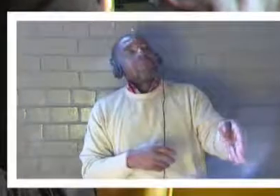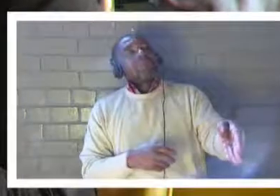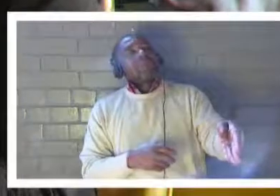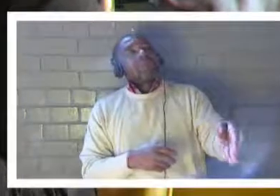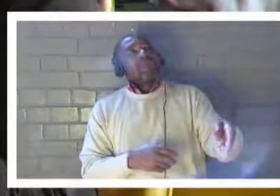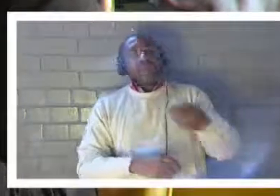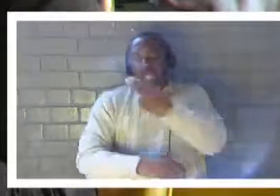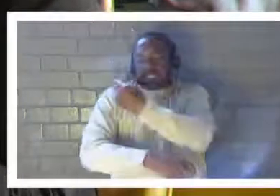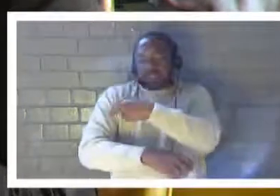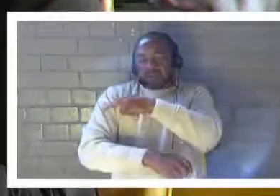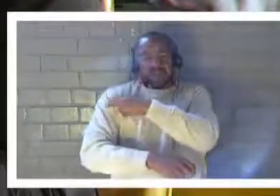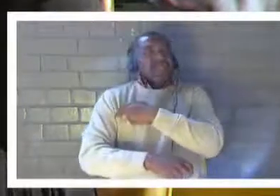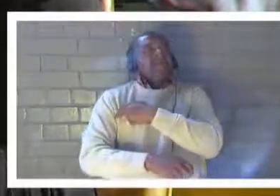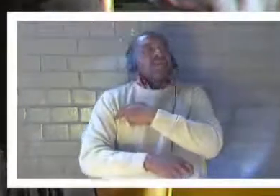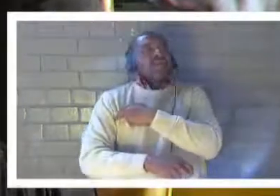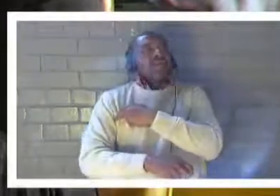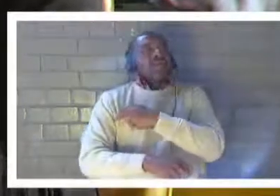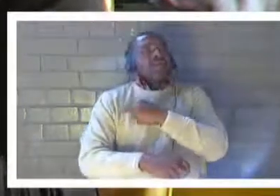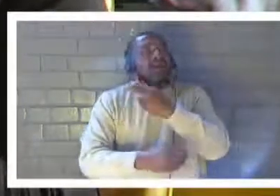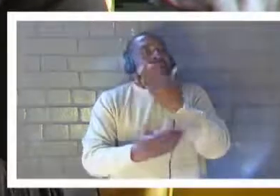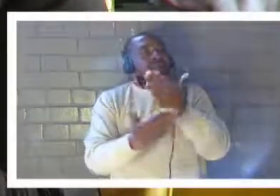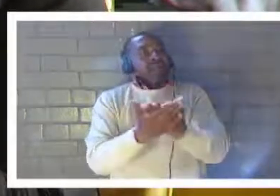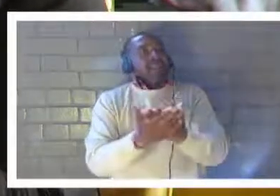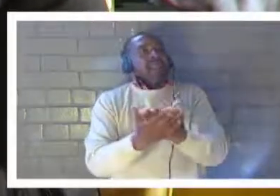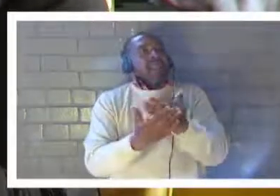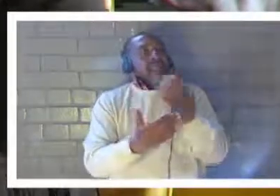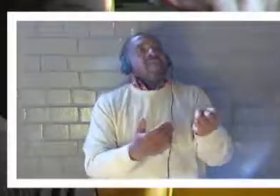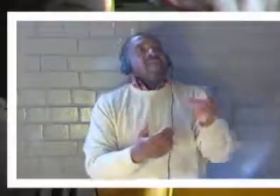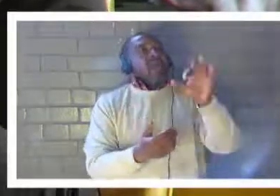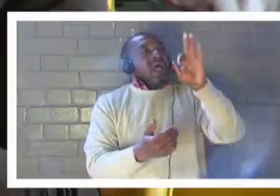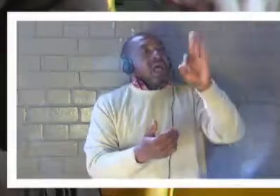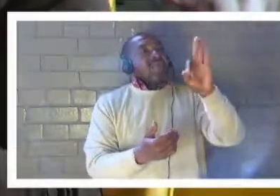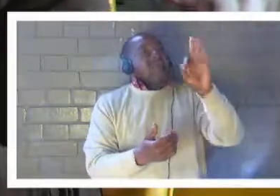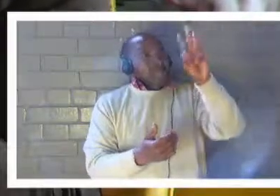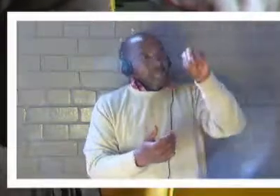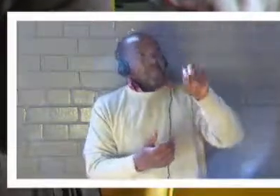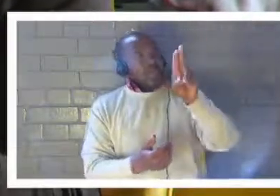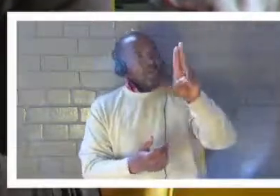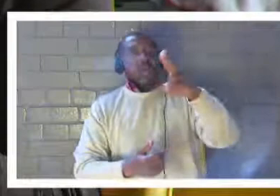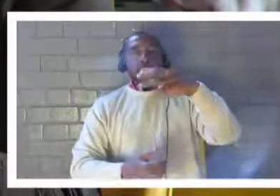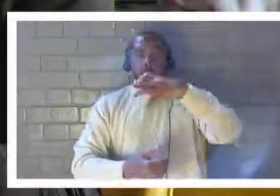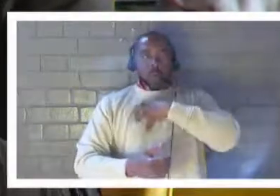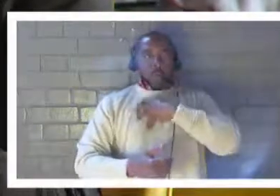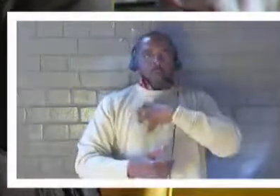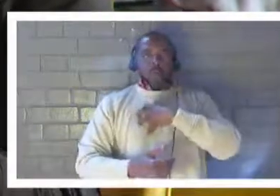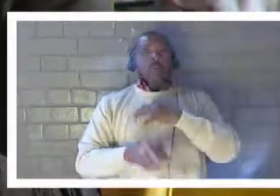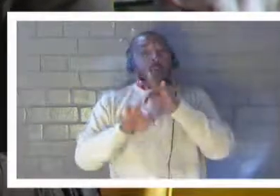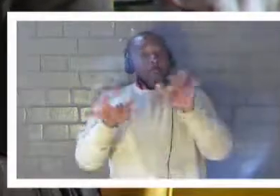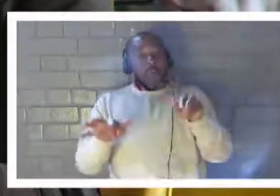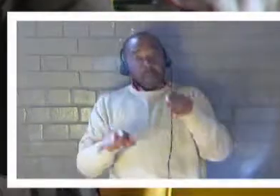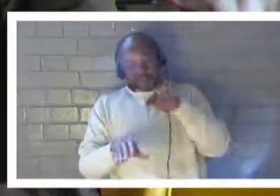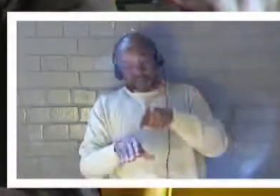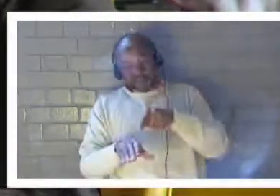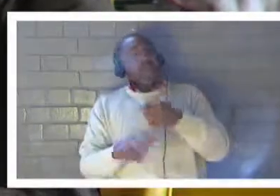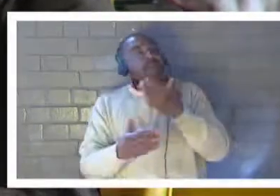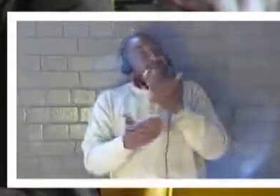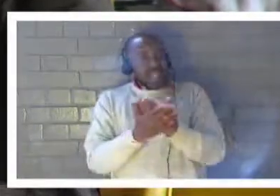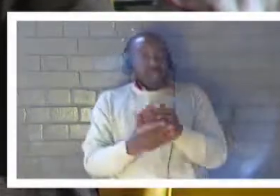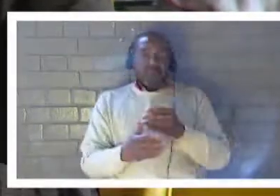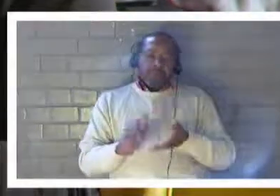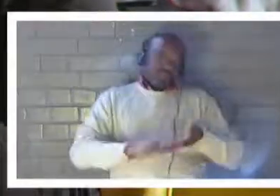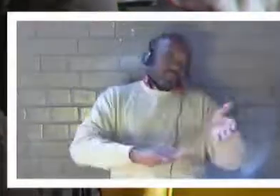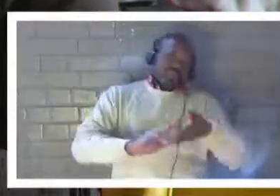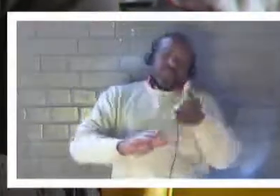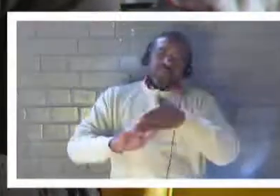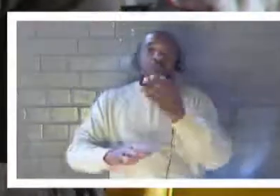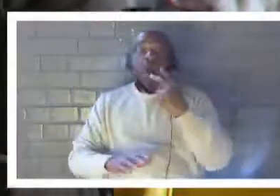lot because we will now be able to take a full responsibility and attend to the matter as early as possible.